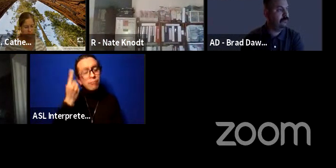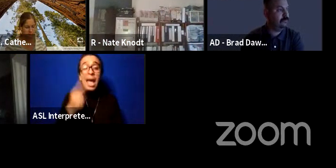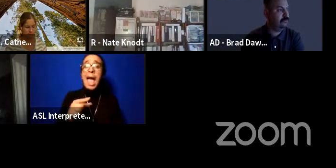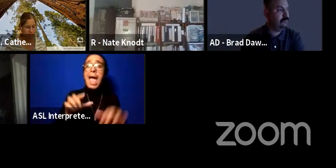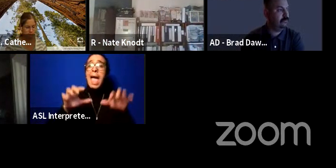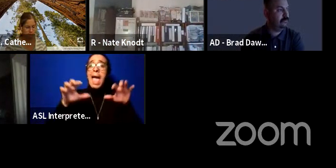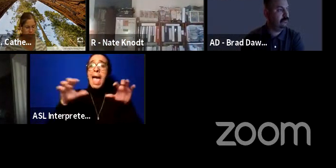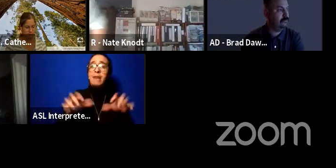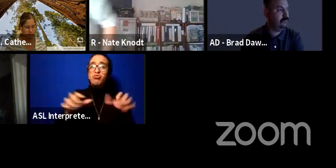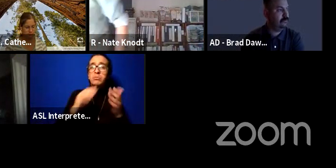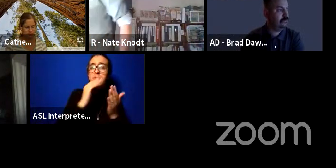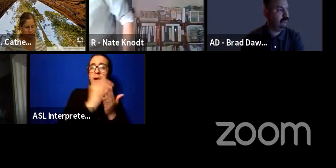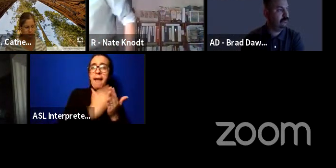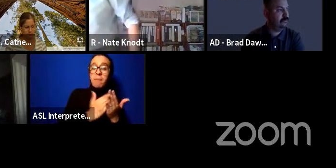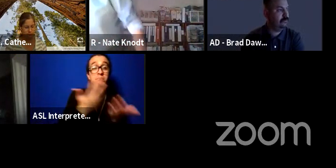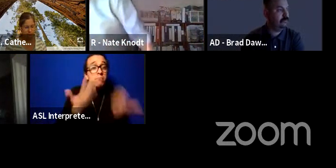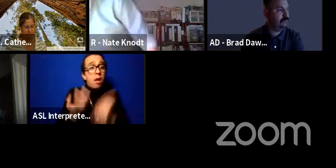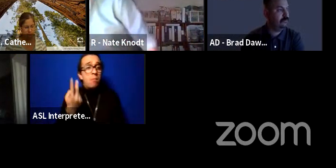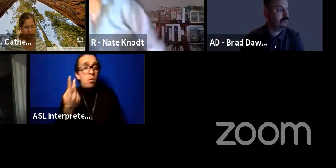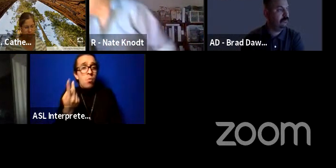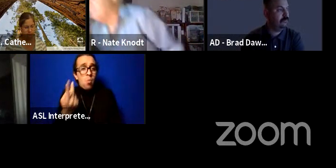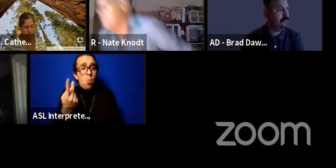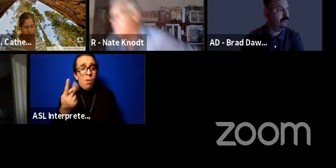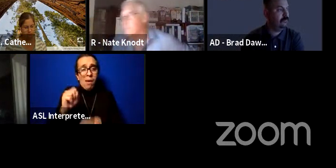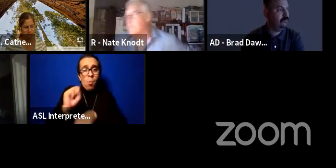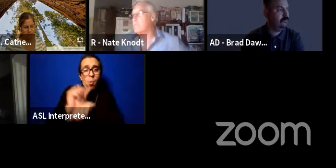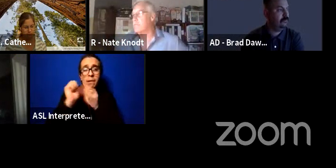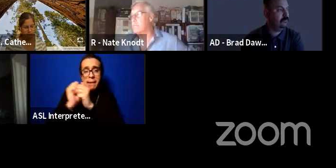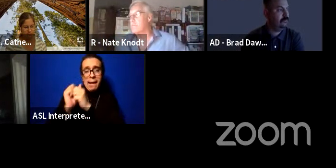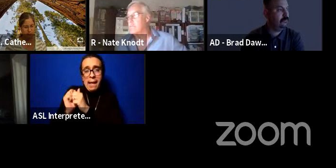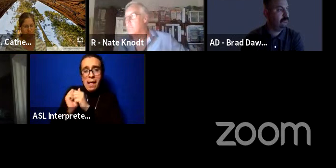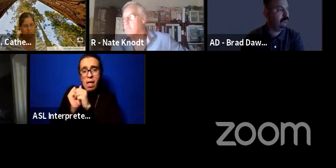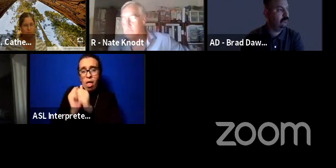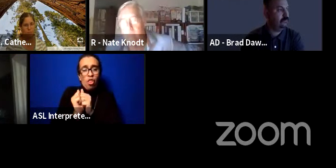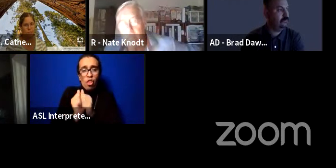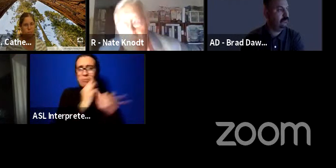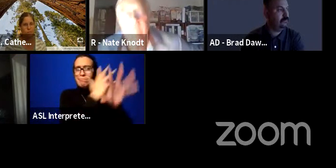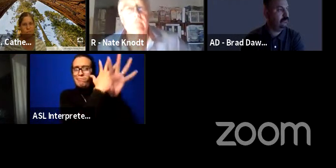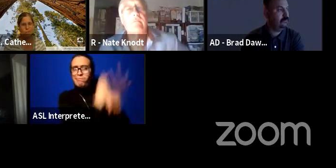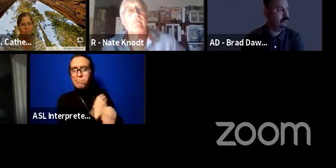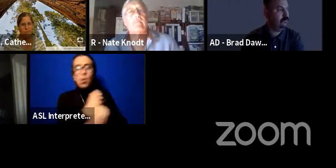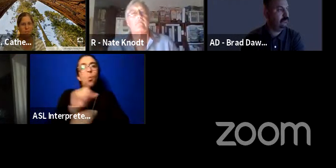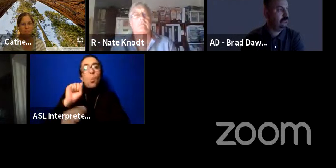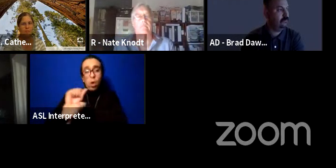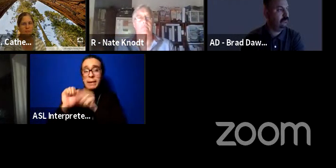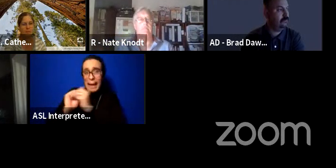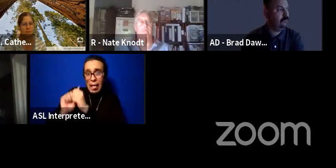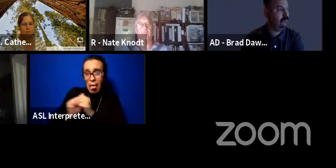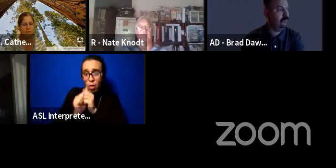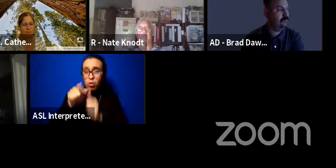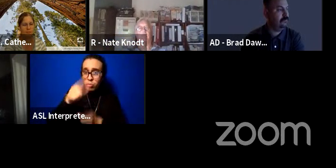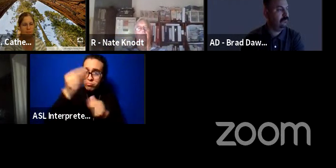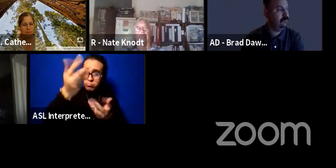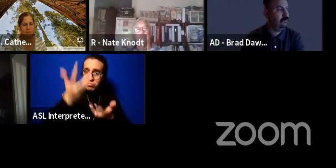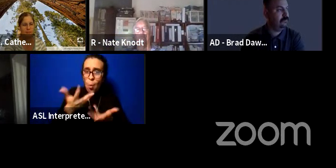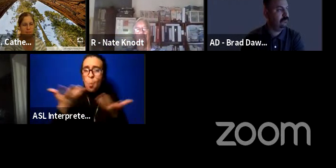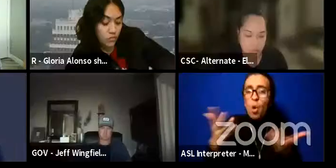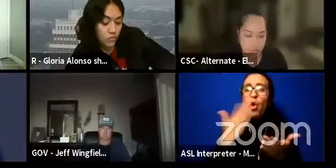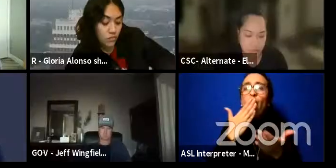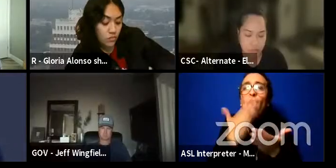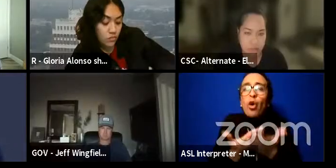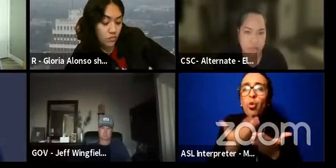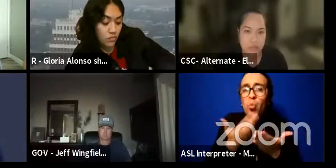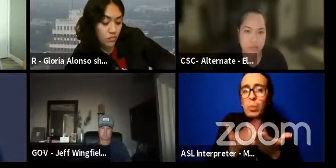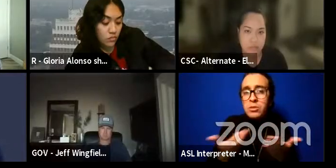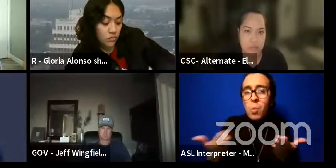can work with you offline to help. You can connect us with some of those, what you think are good resources, so we can make sure that these